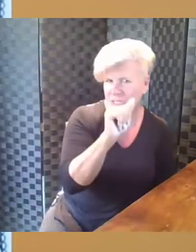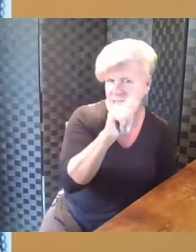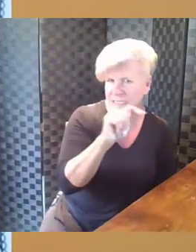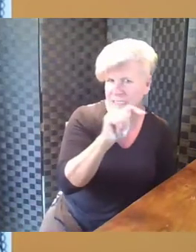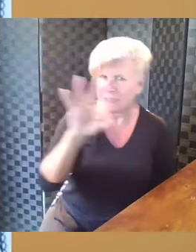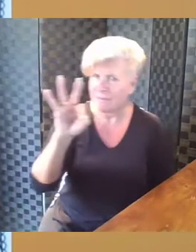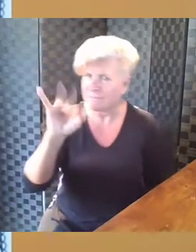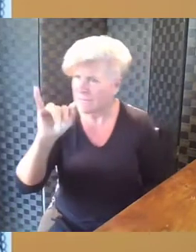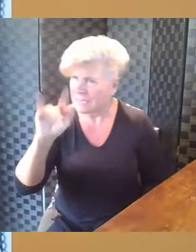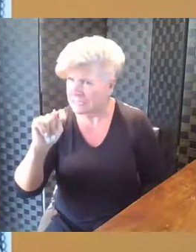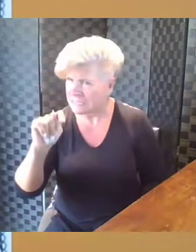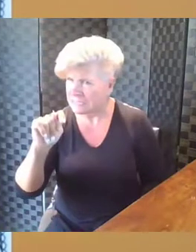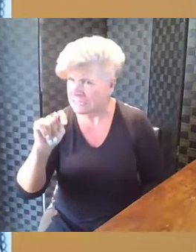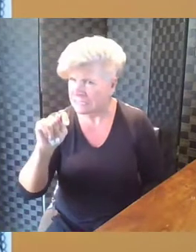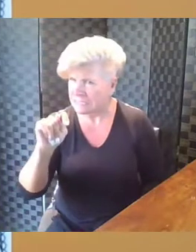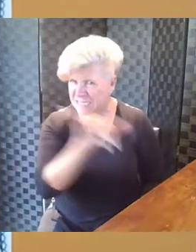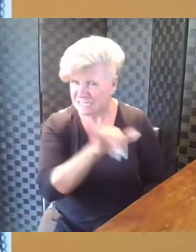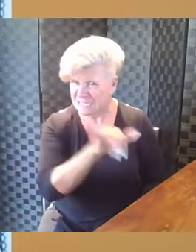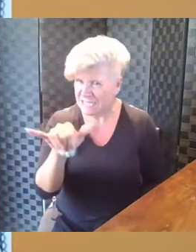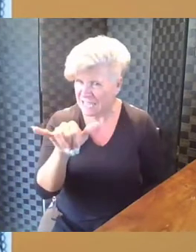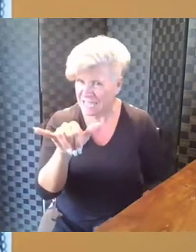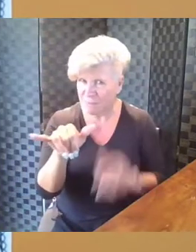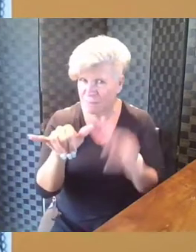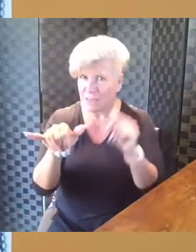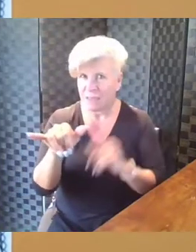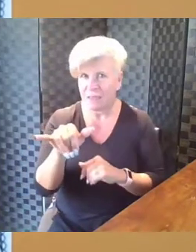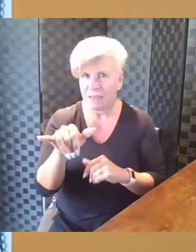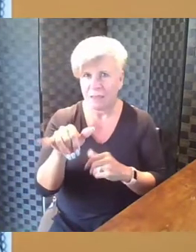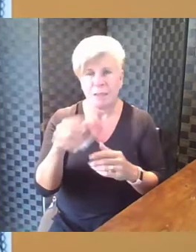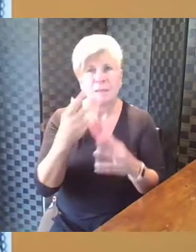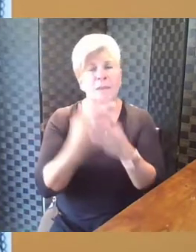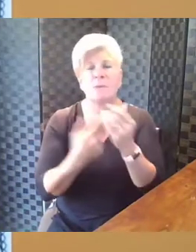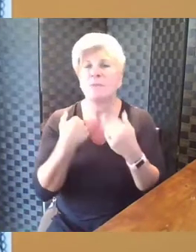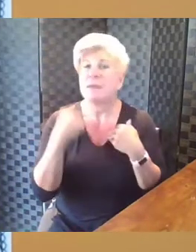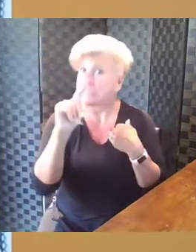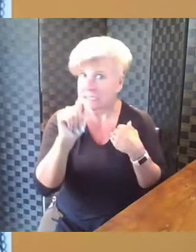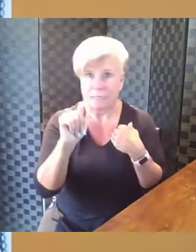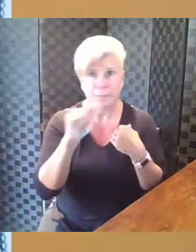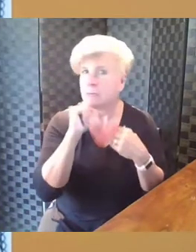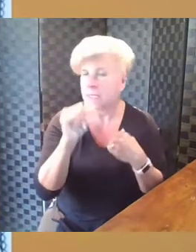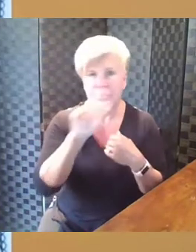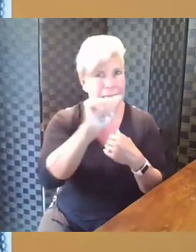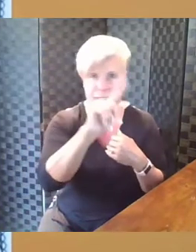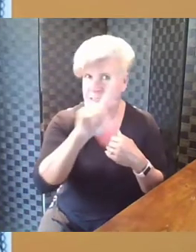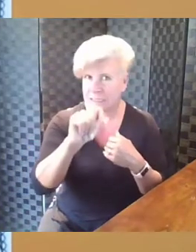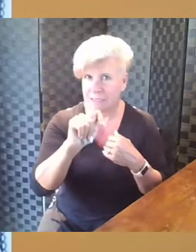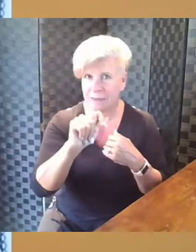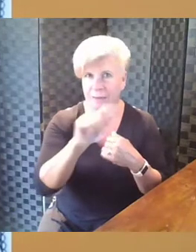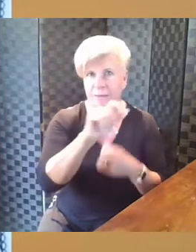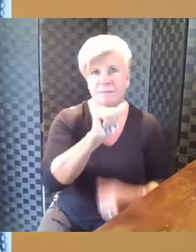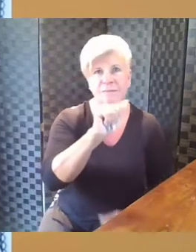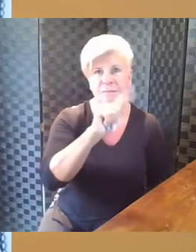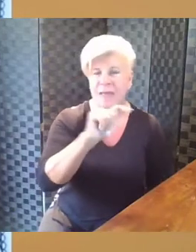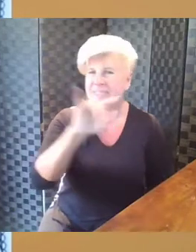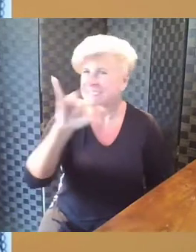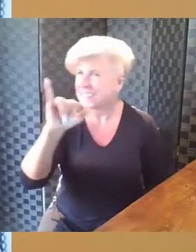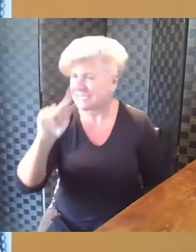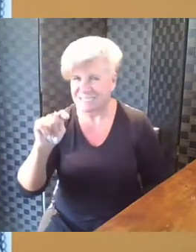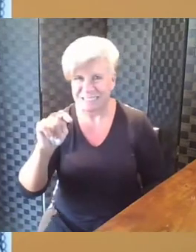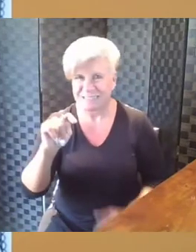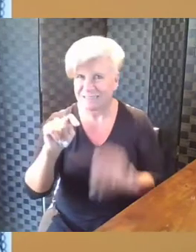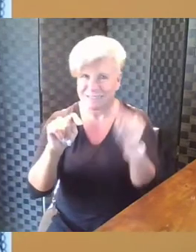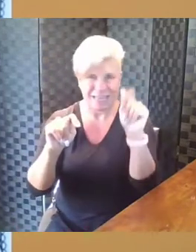with cat? They both end with t, but they have a different vowel. Fat and fit,